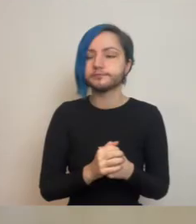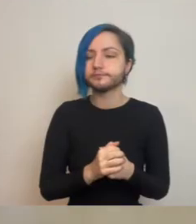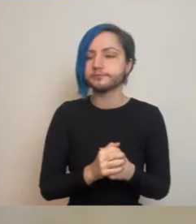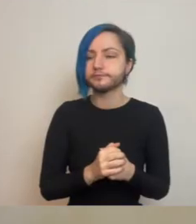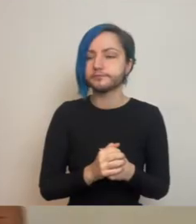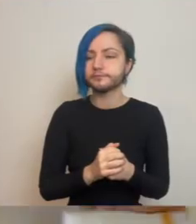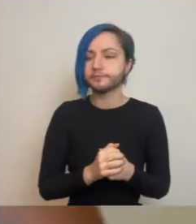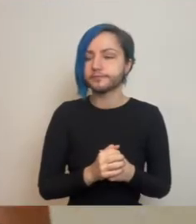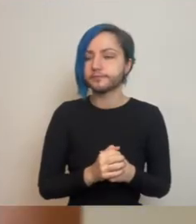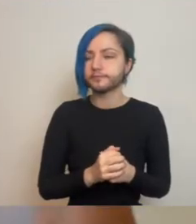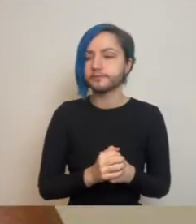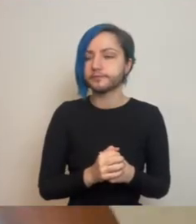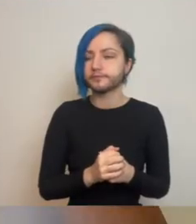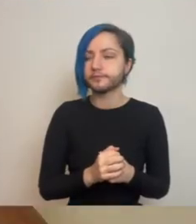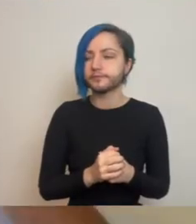board.